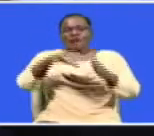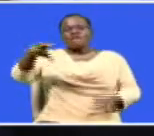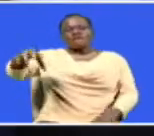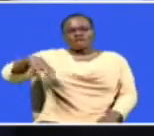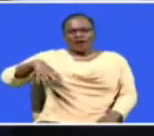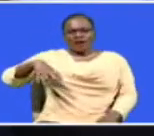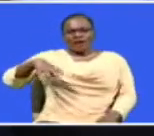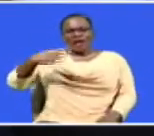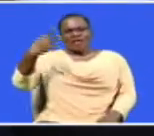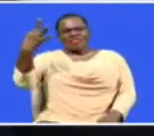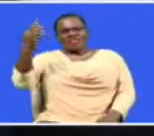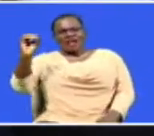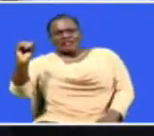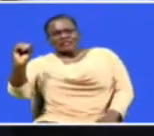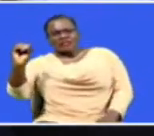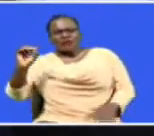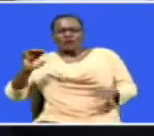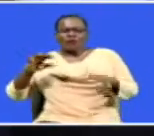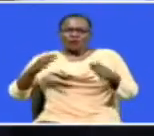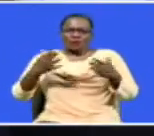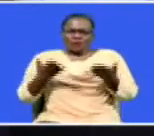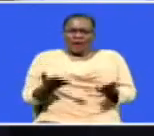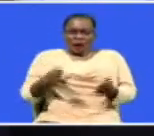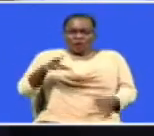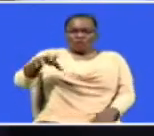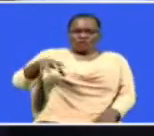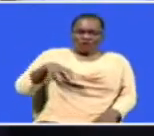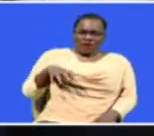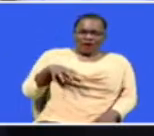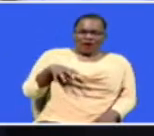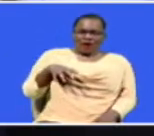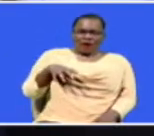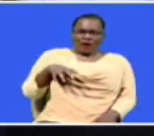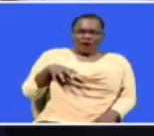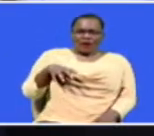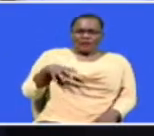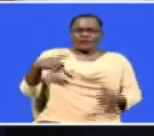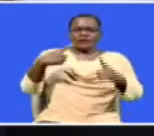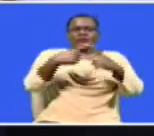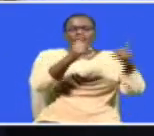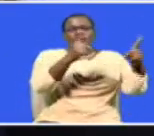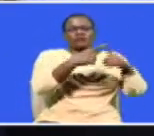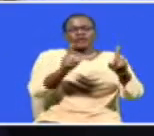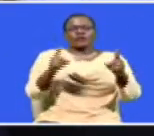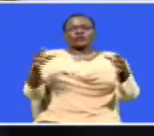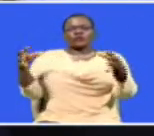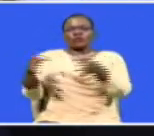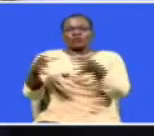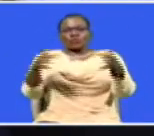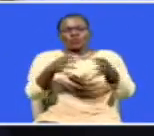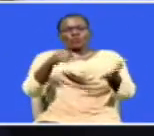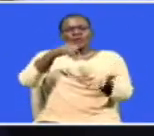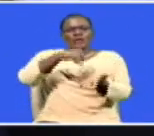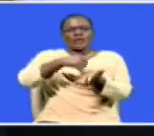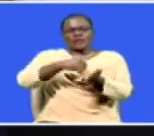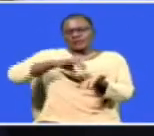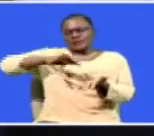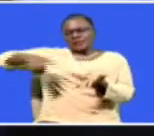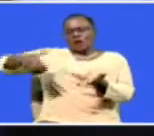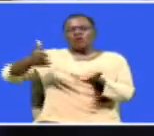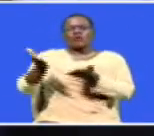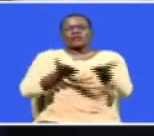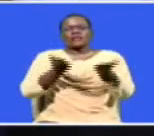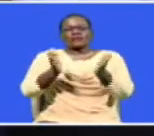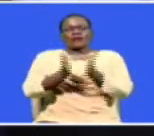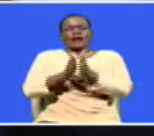of between 30 of the current fare charged across the various routes, including town service